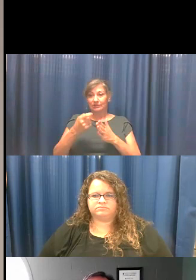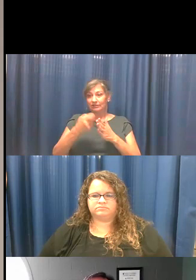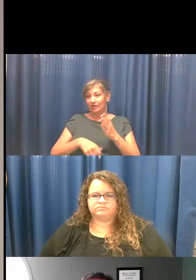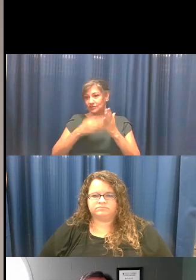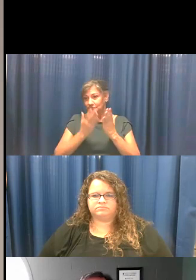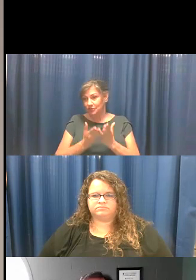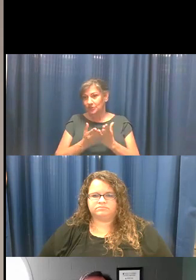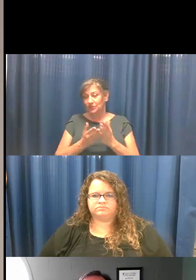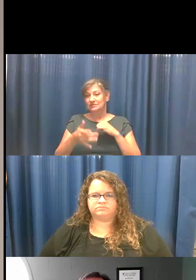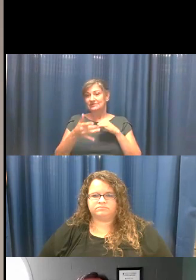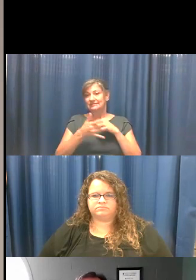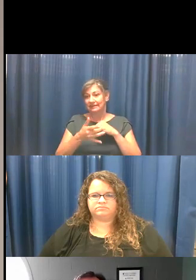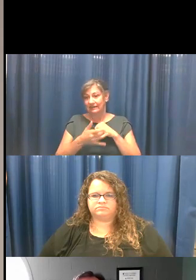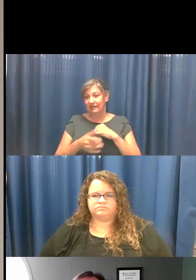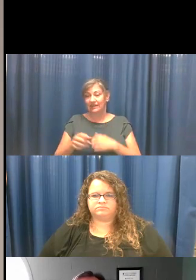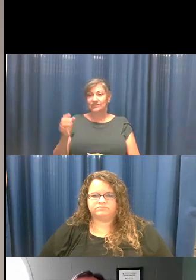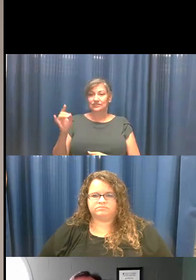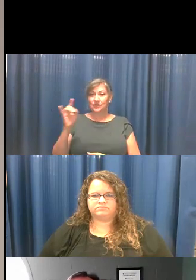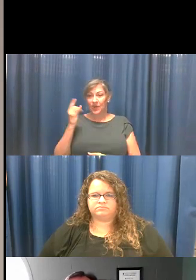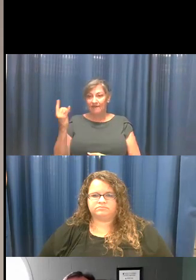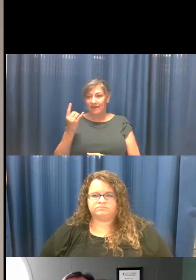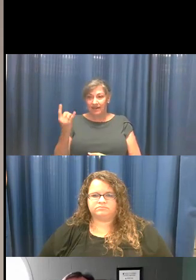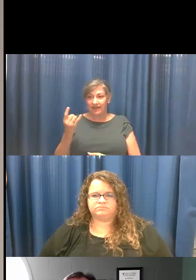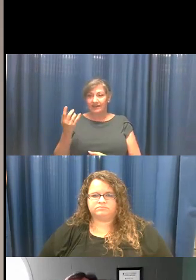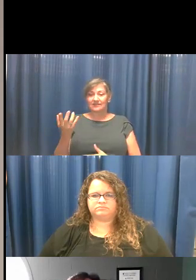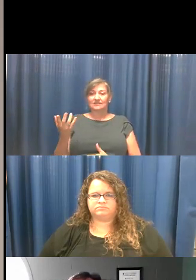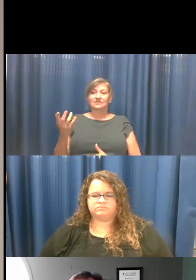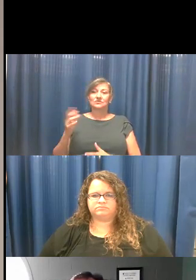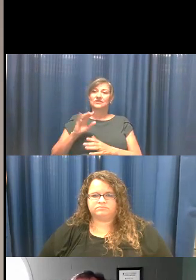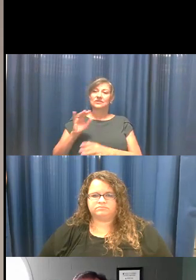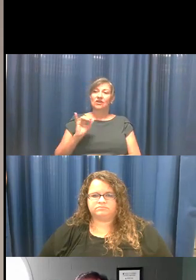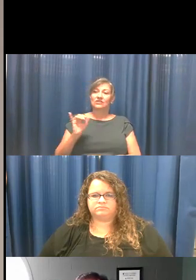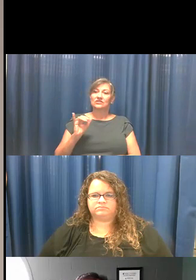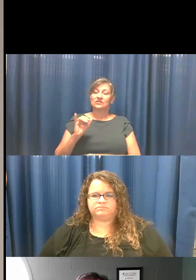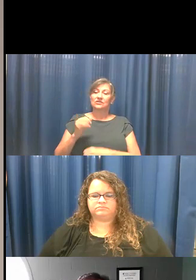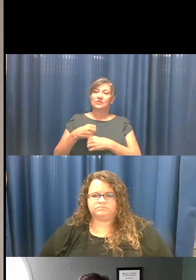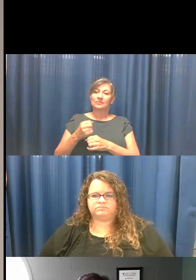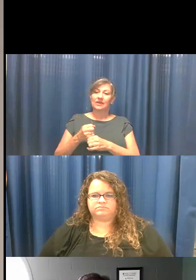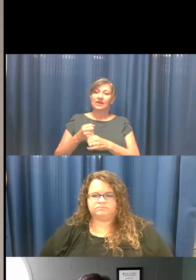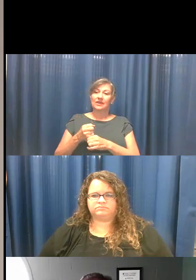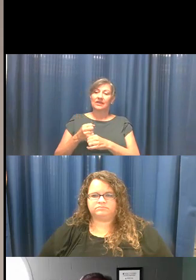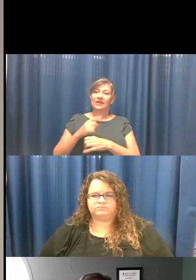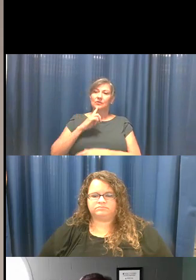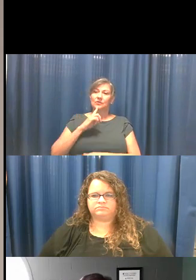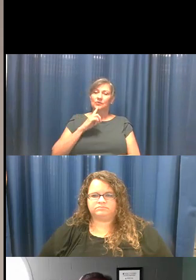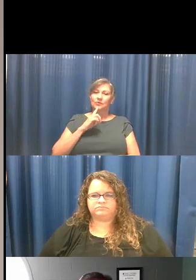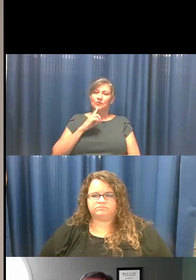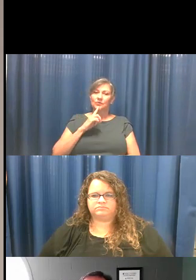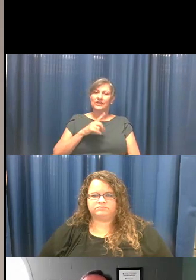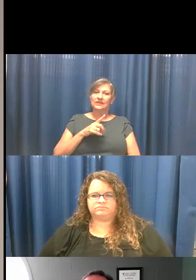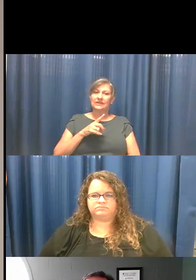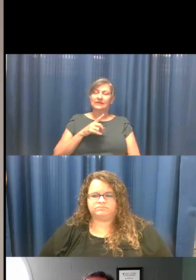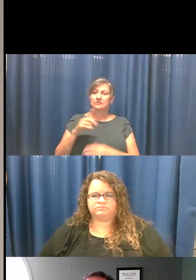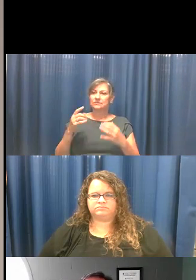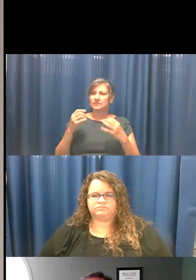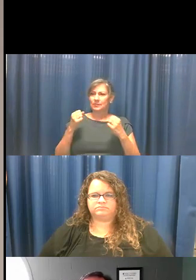books and technology and Wi-Fi as they need. We also made a really